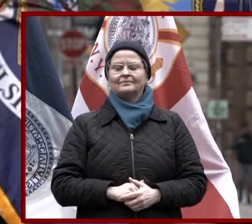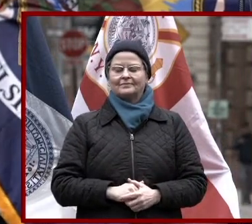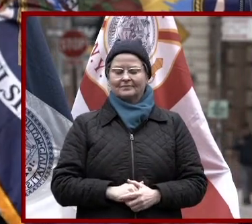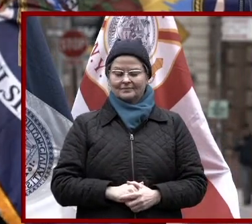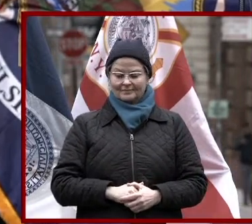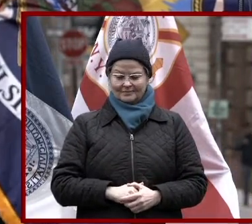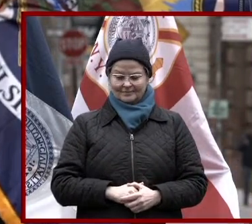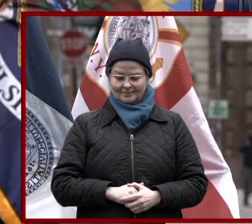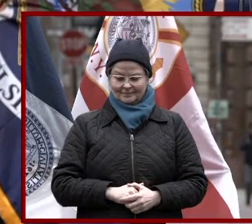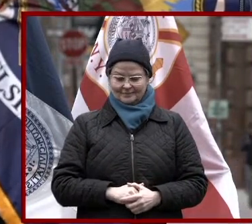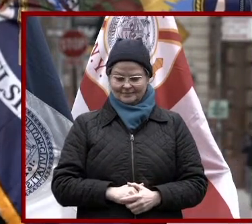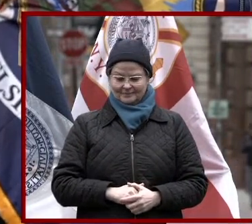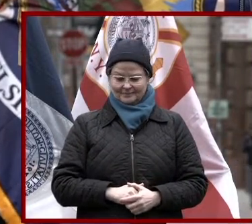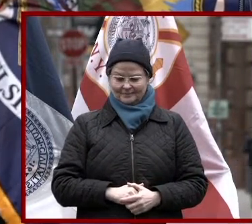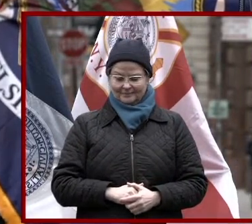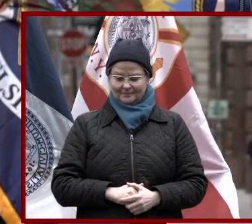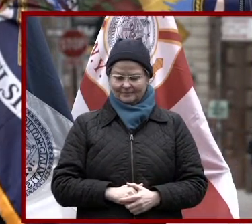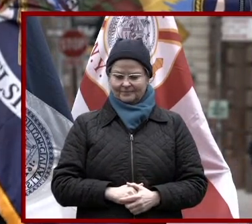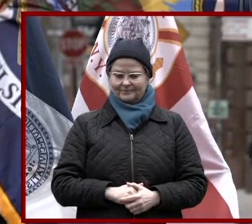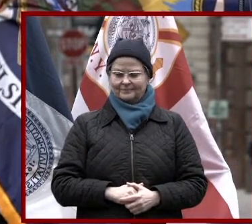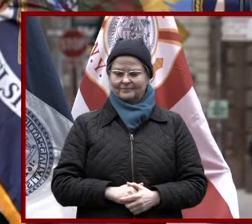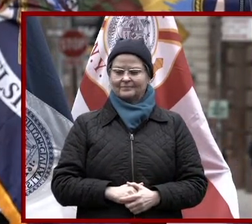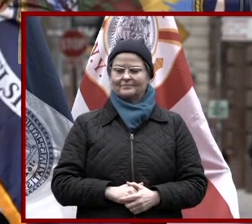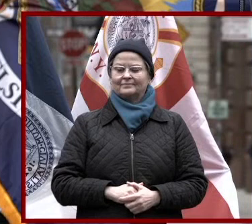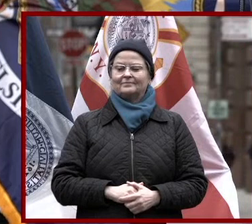I see